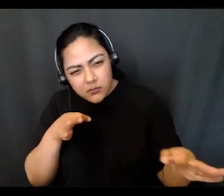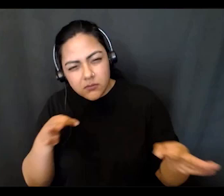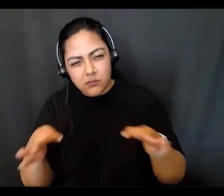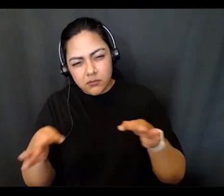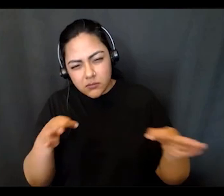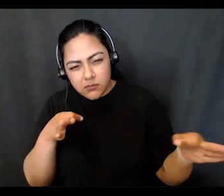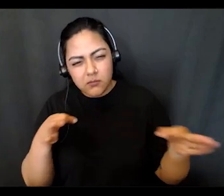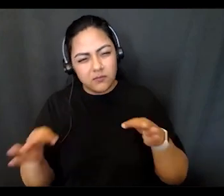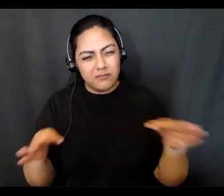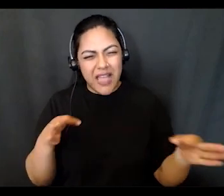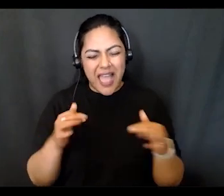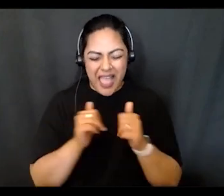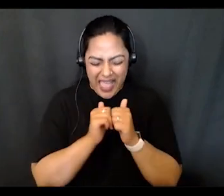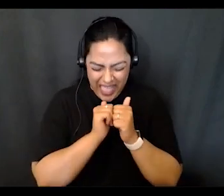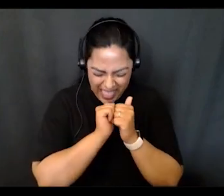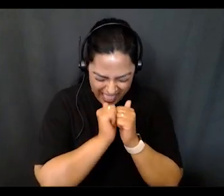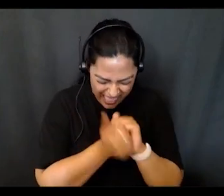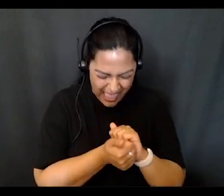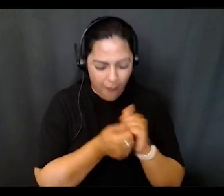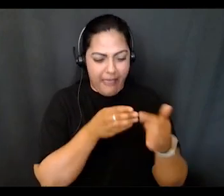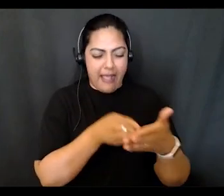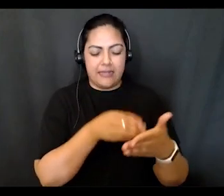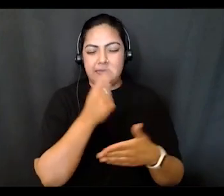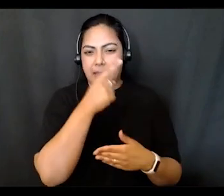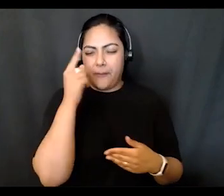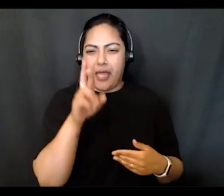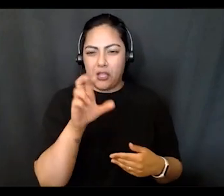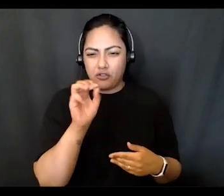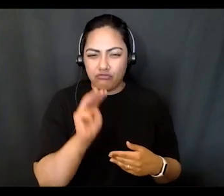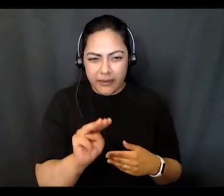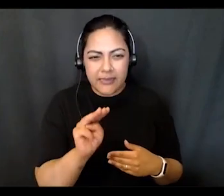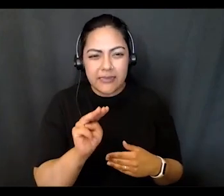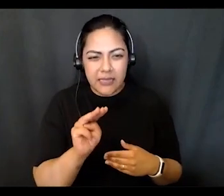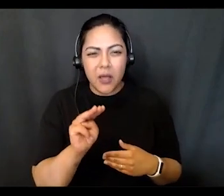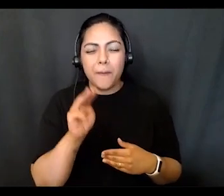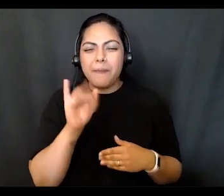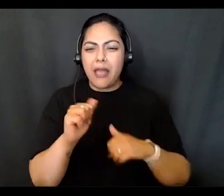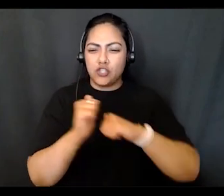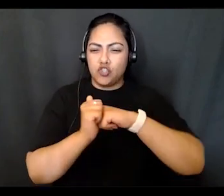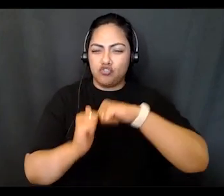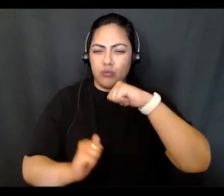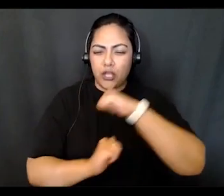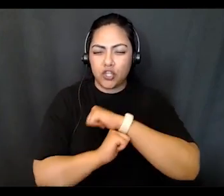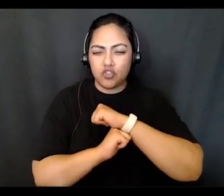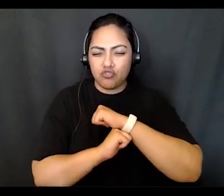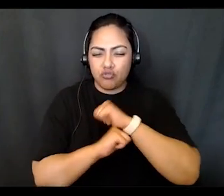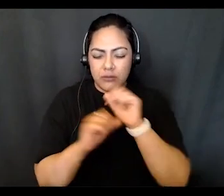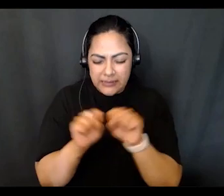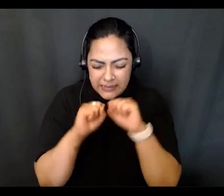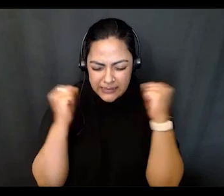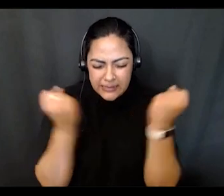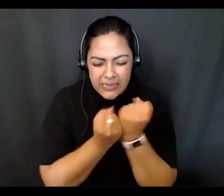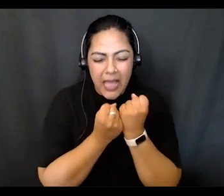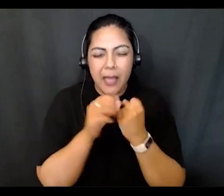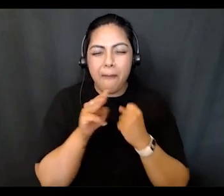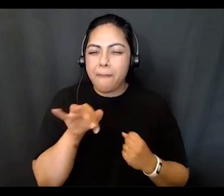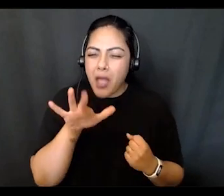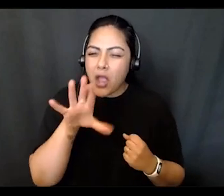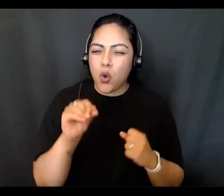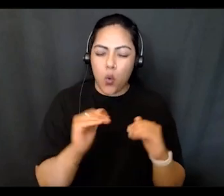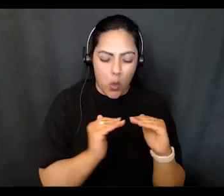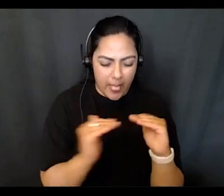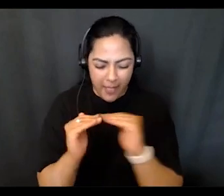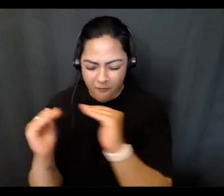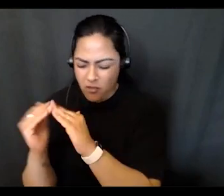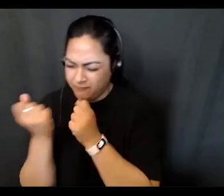how anti-Black racism is perpetuated at the structural micro level in society, so that we can understand our lived experiences